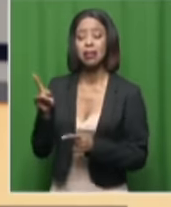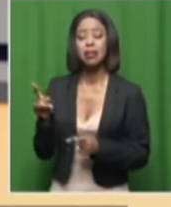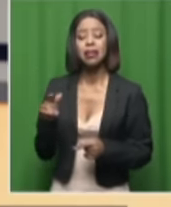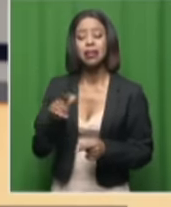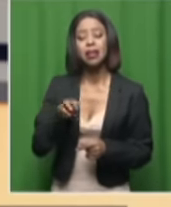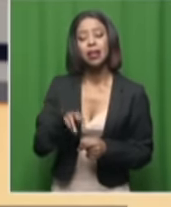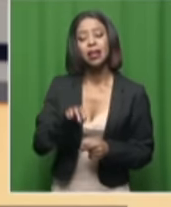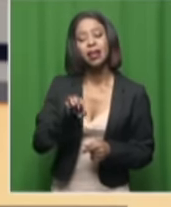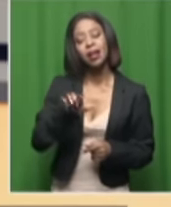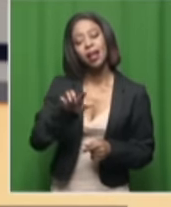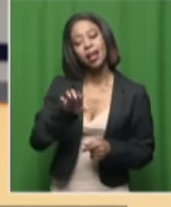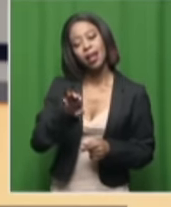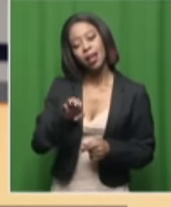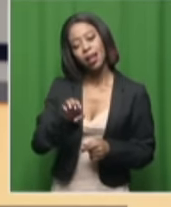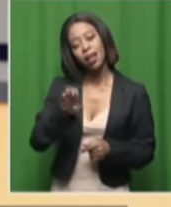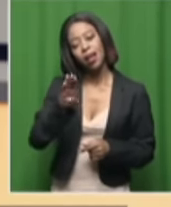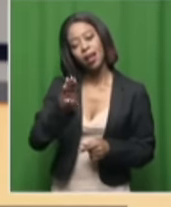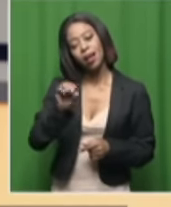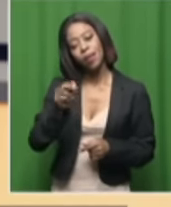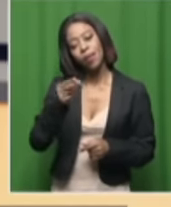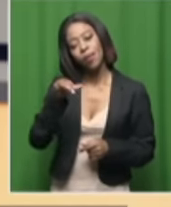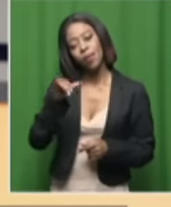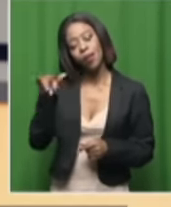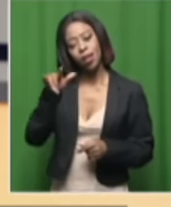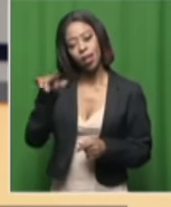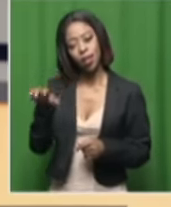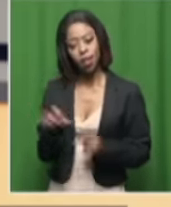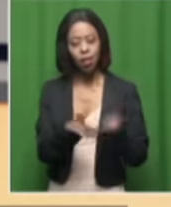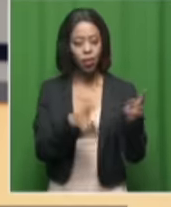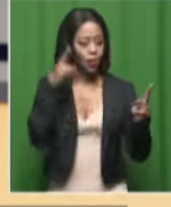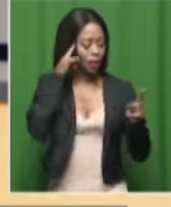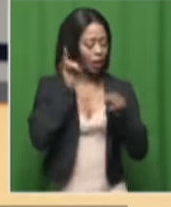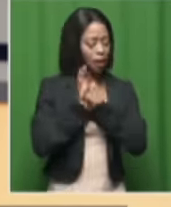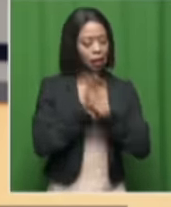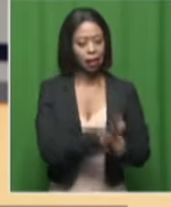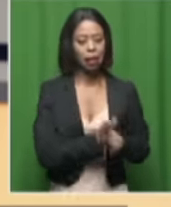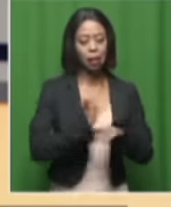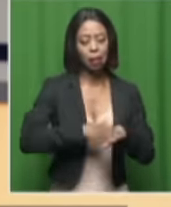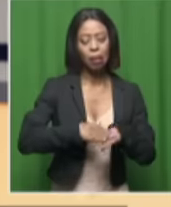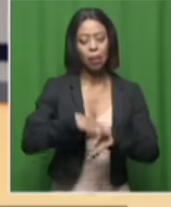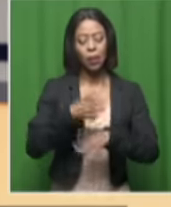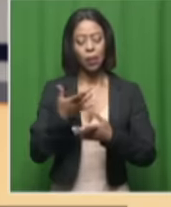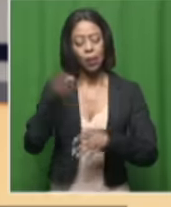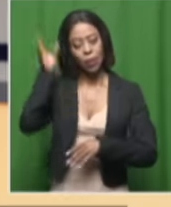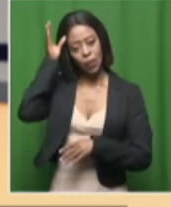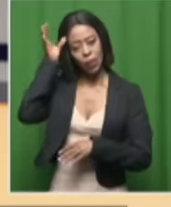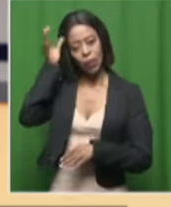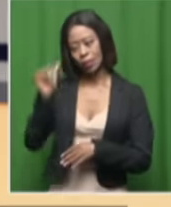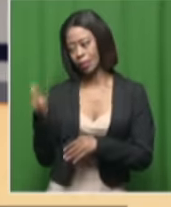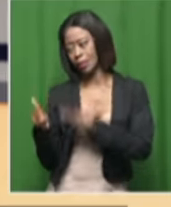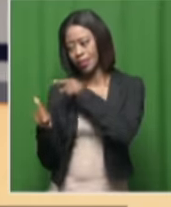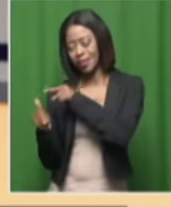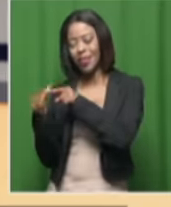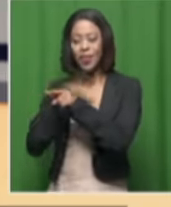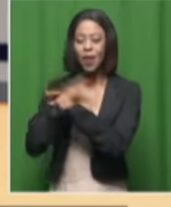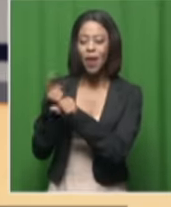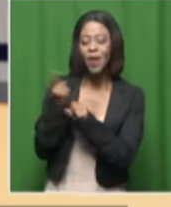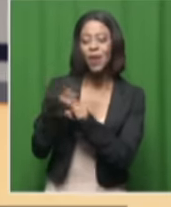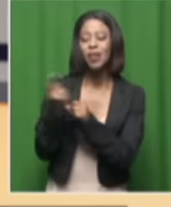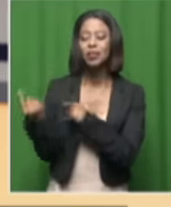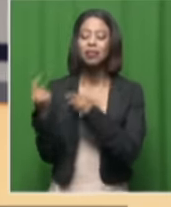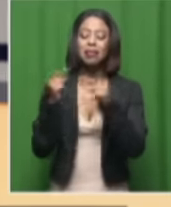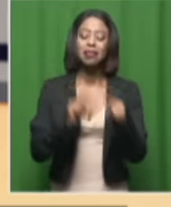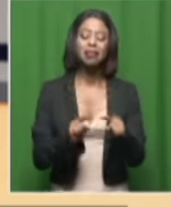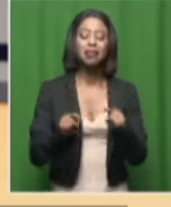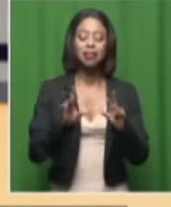Mofokeng. Olisa, do you now think that you're just putting a lot of pressure on Coach Jose next to you, because you come into the field,